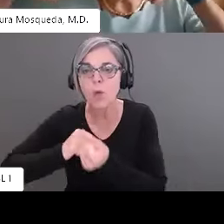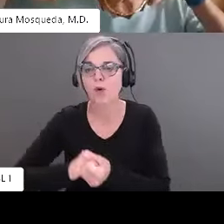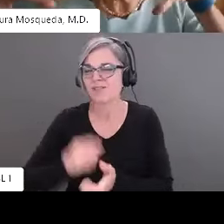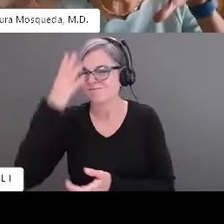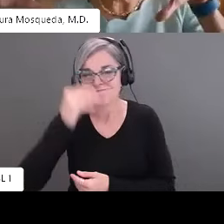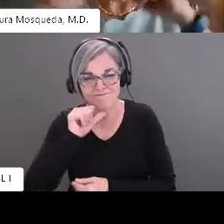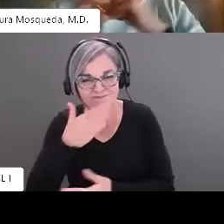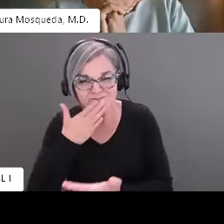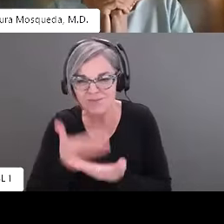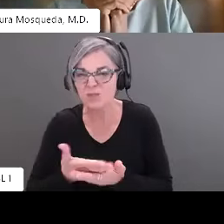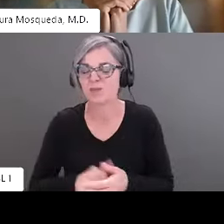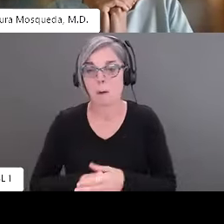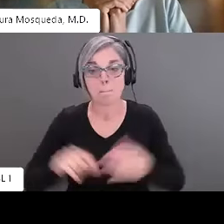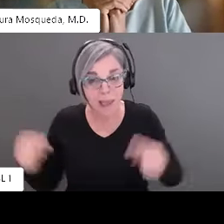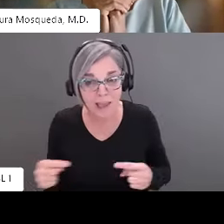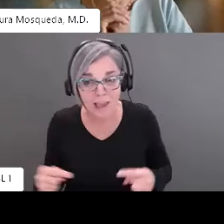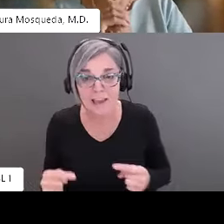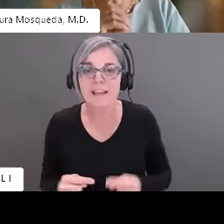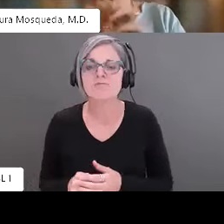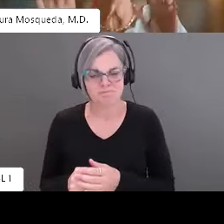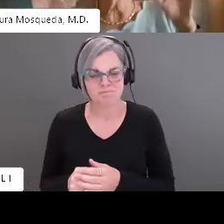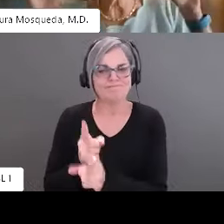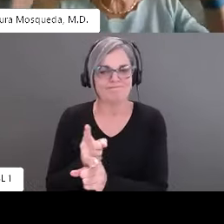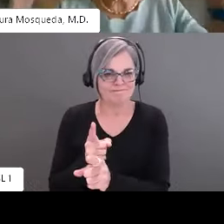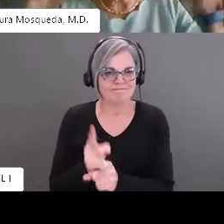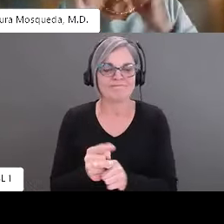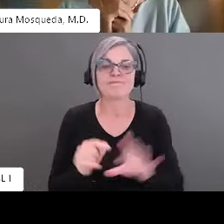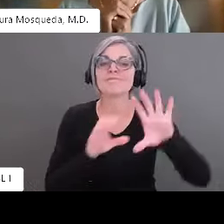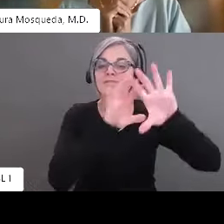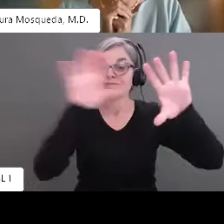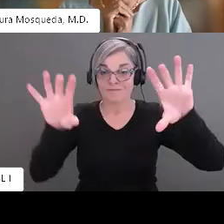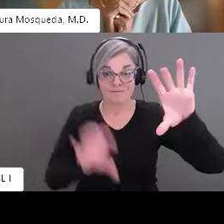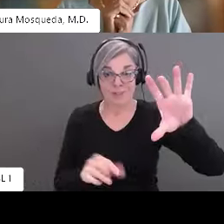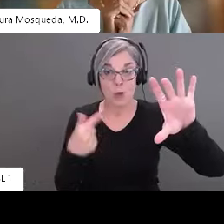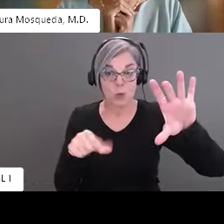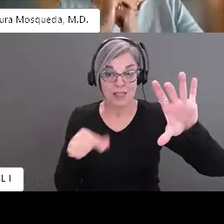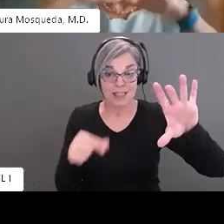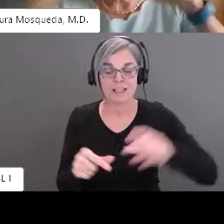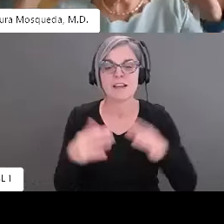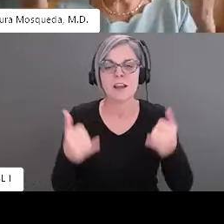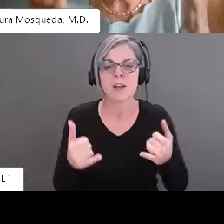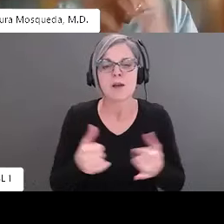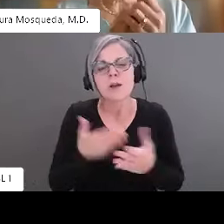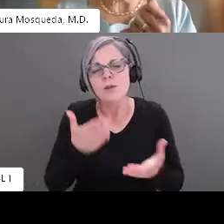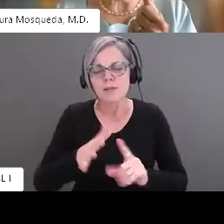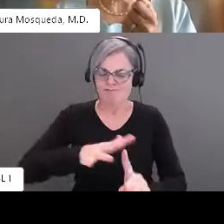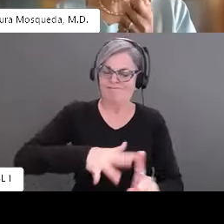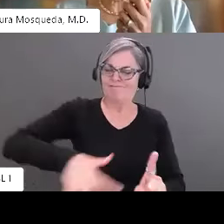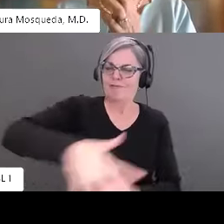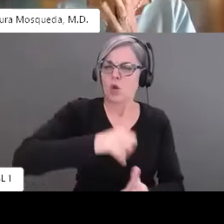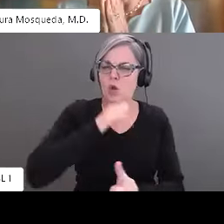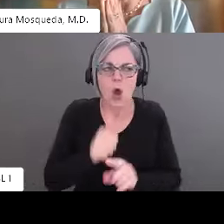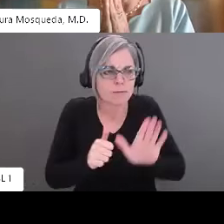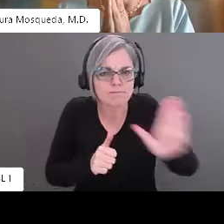about the context of their situation that might not be so much a personal characteristic of each one of them, but something about the context of